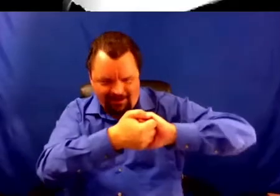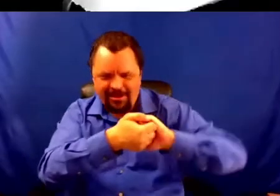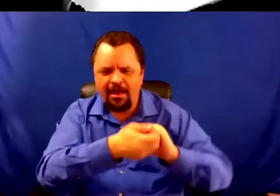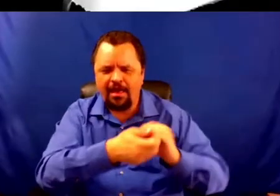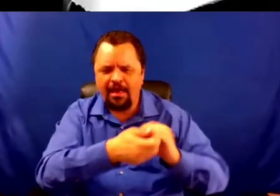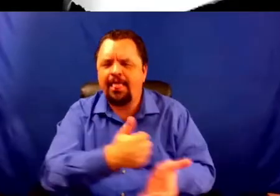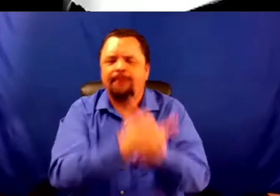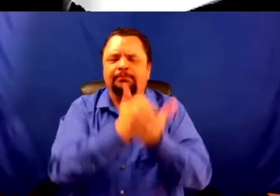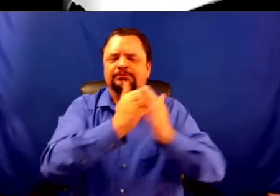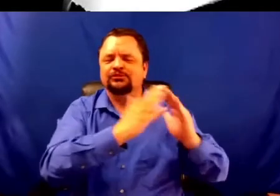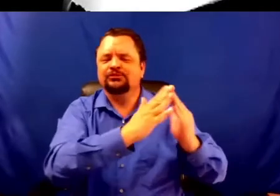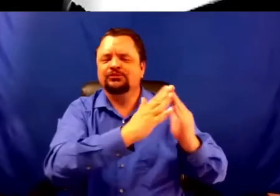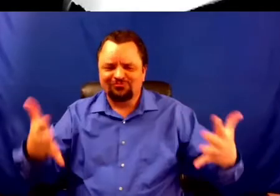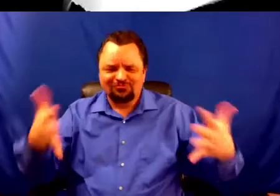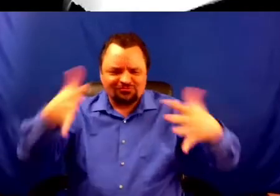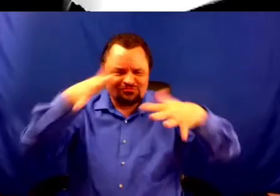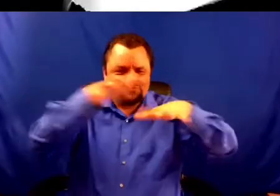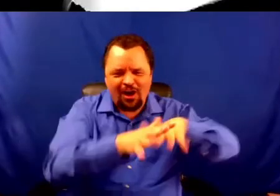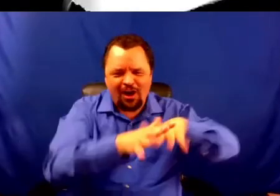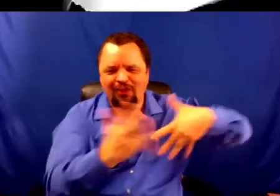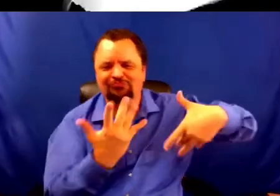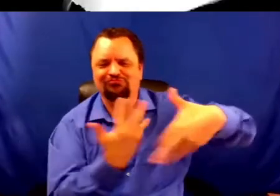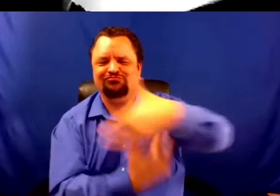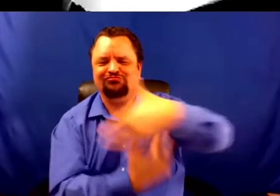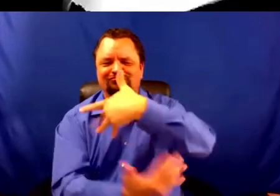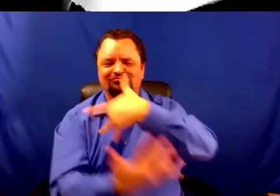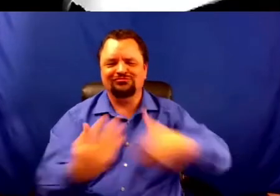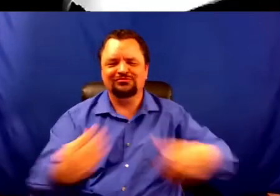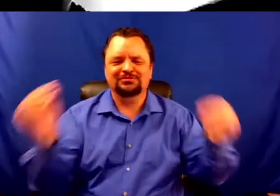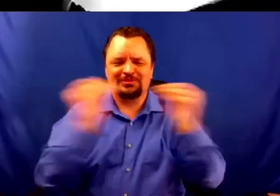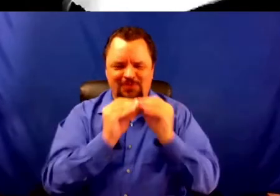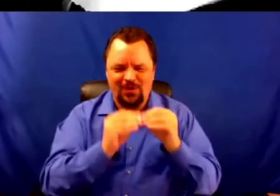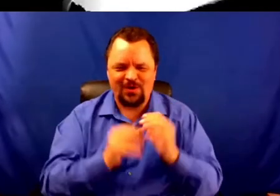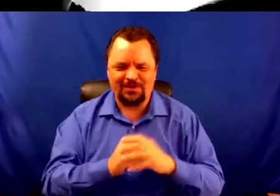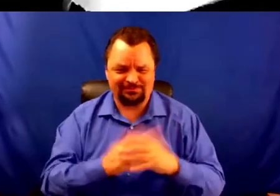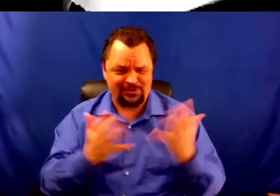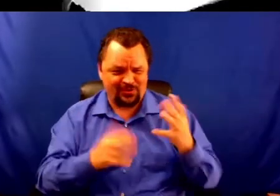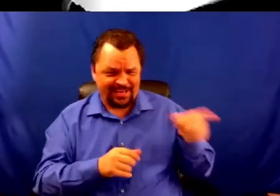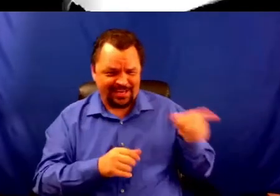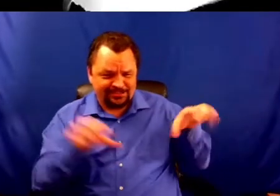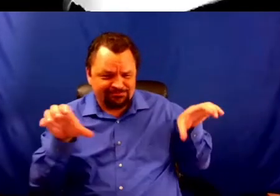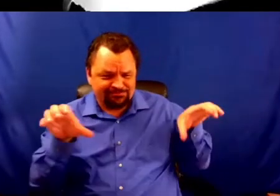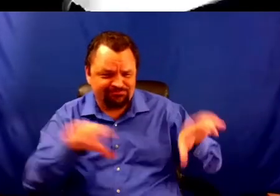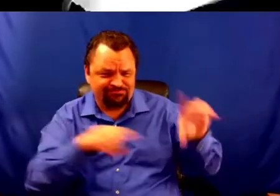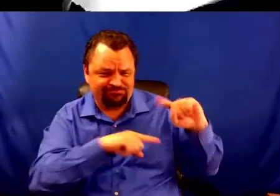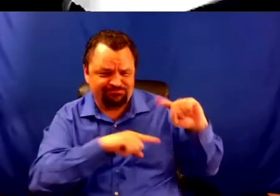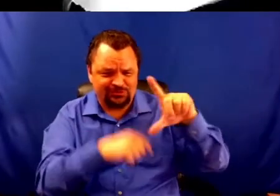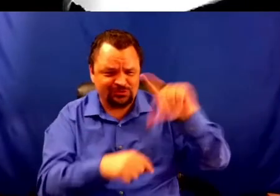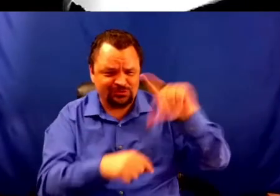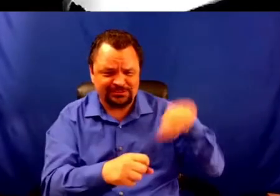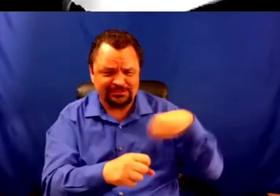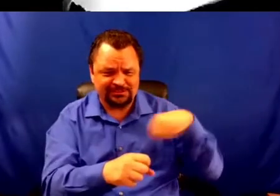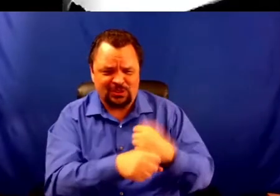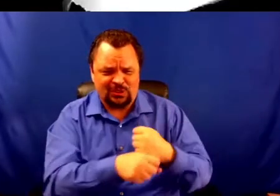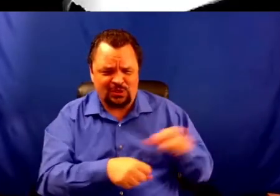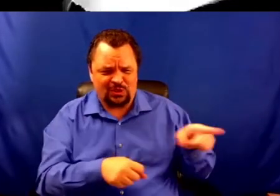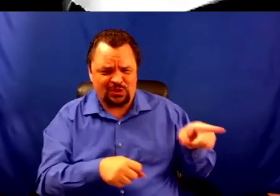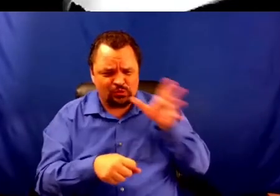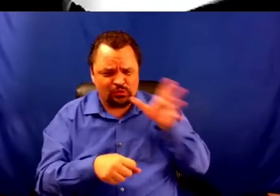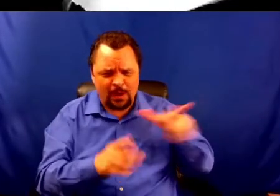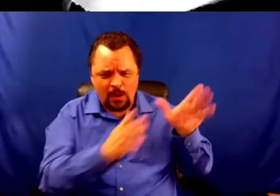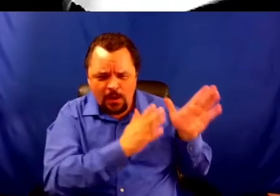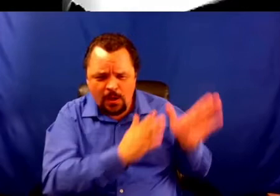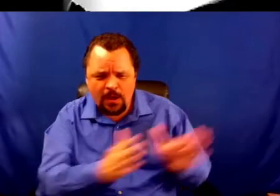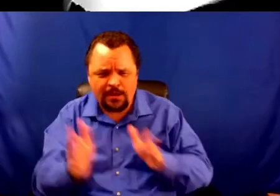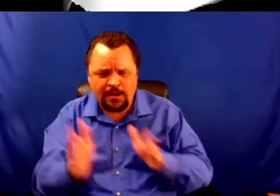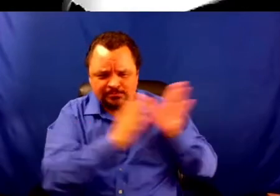Leti has been doing for the past 20-something years. This woman, we organized a clinic in less than 2